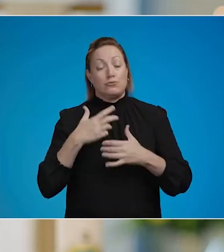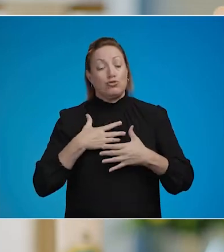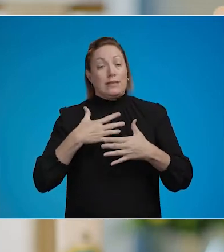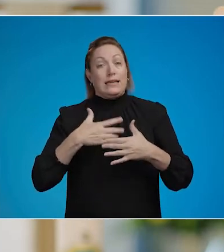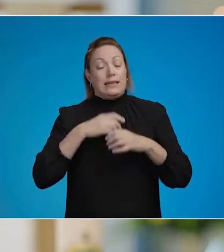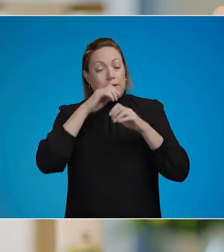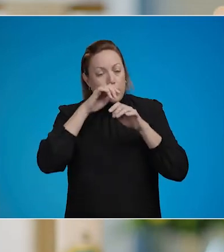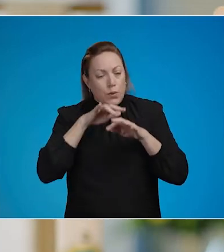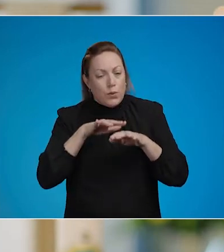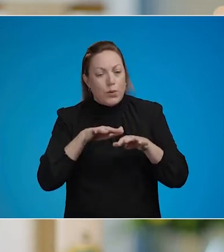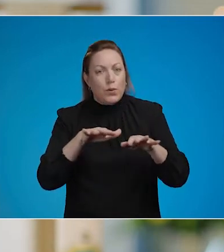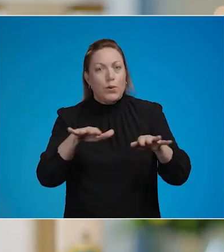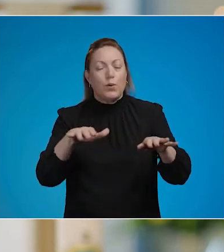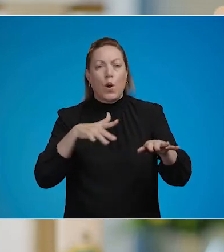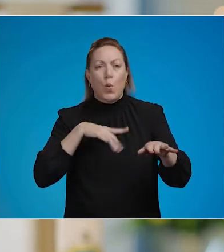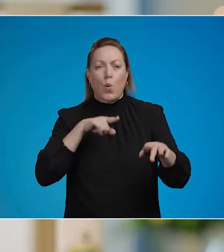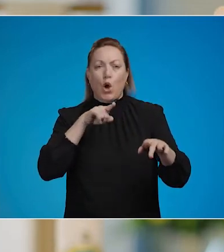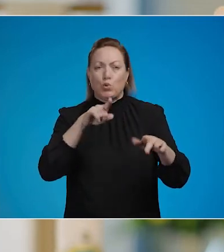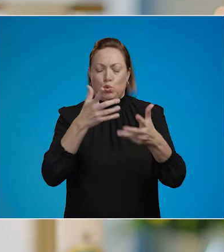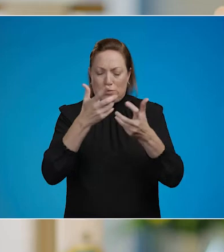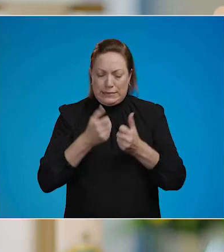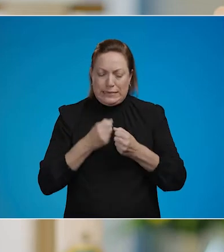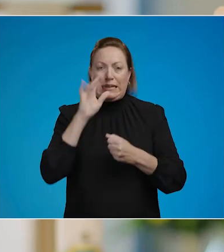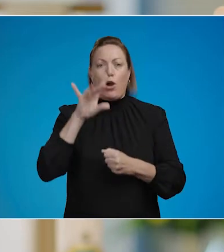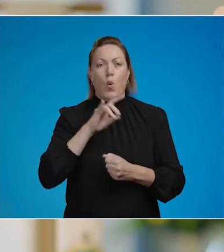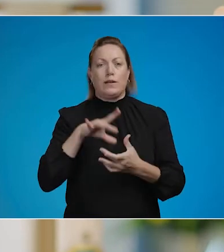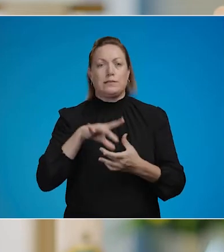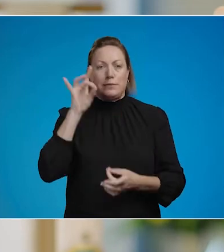and said, Receive the Holy Spirit.